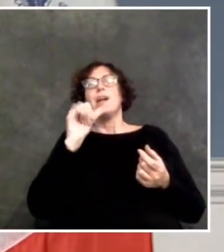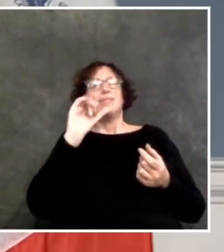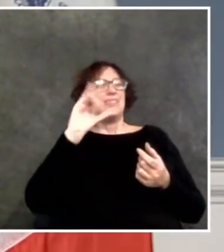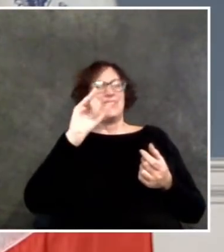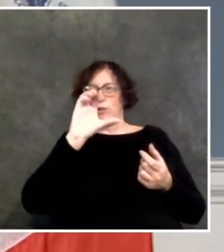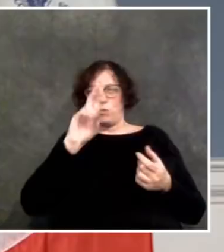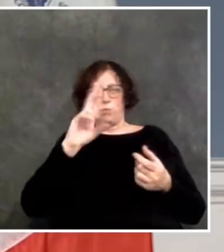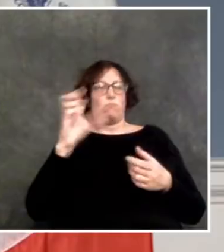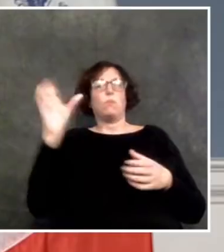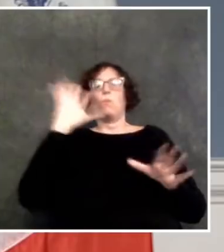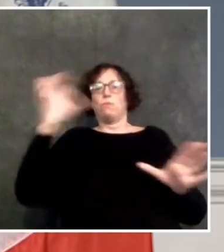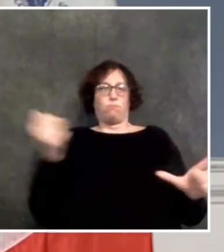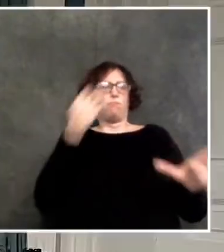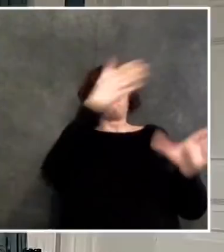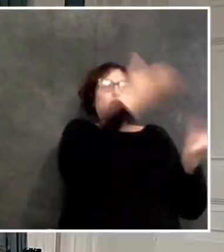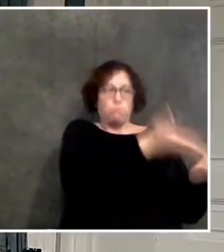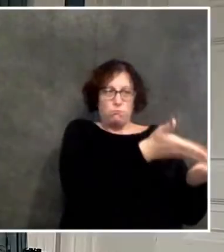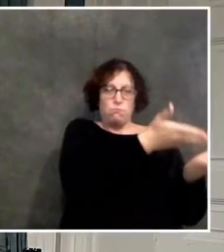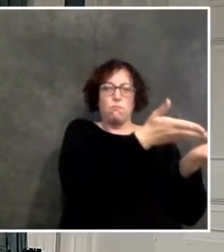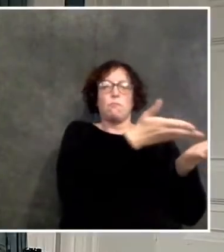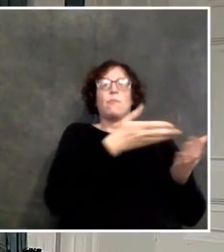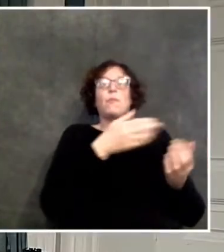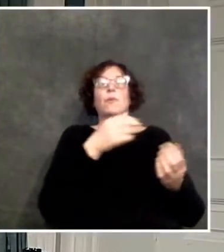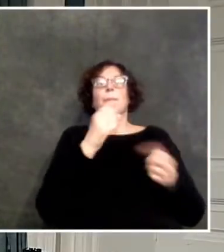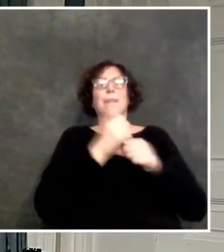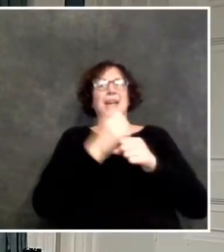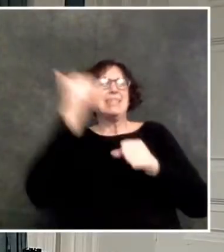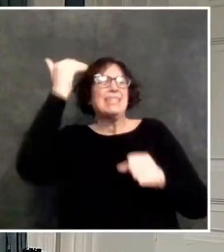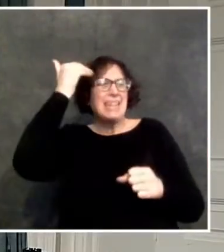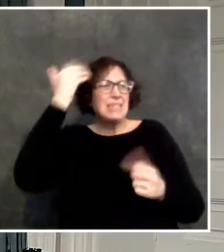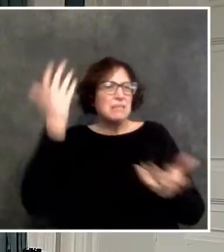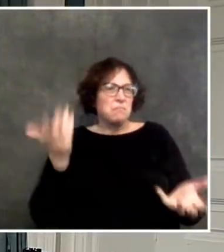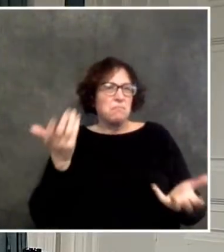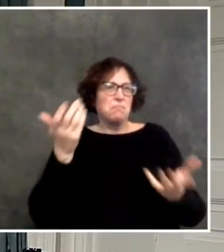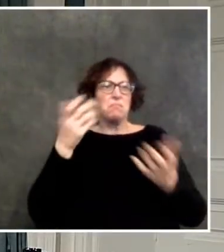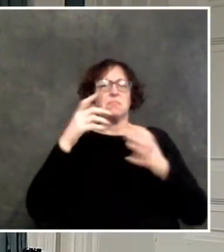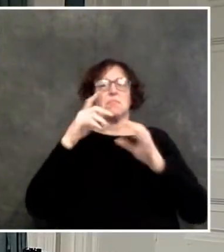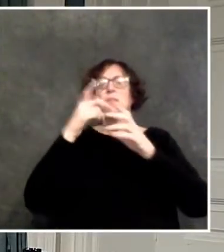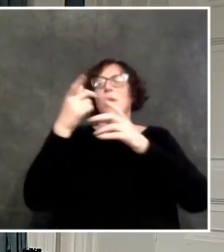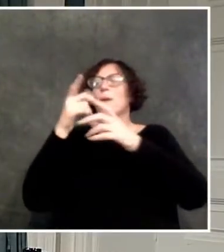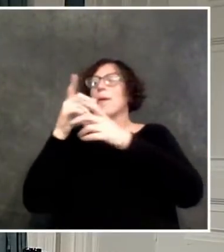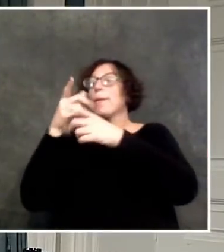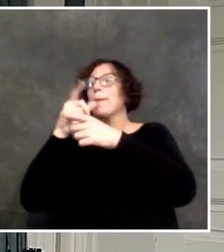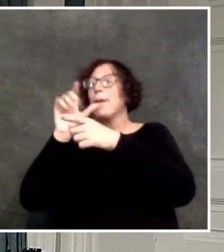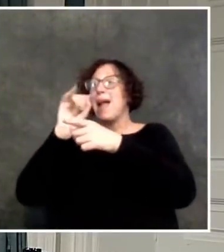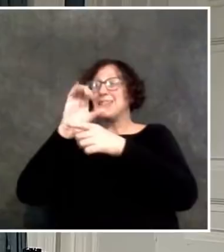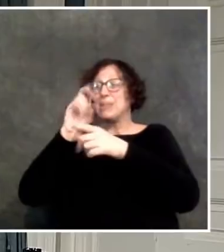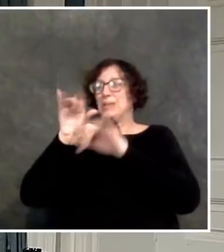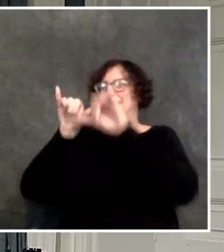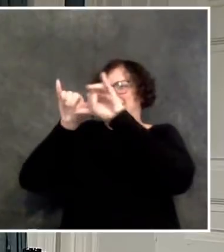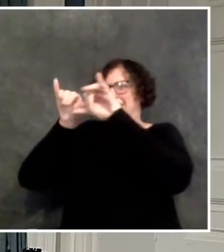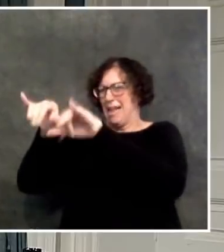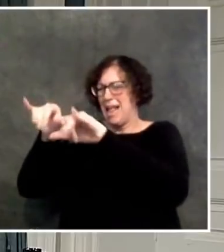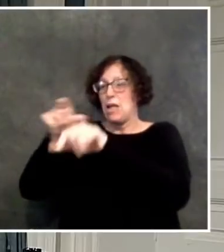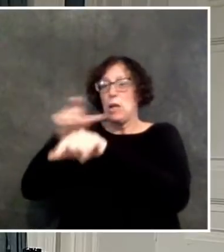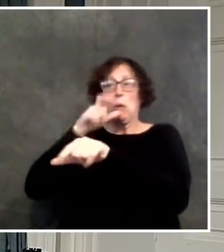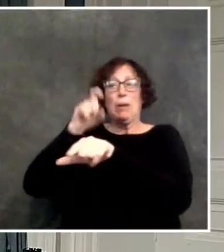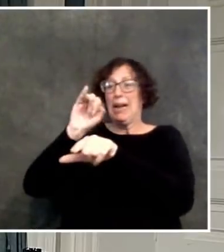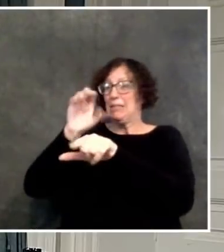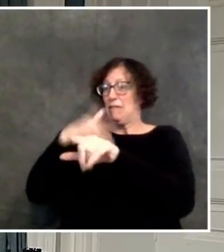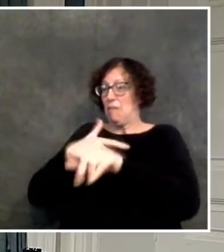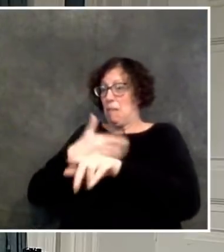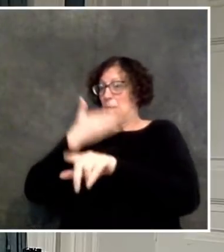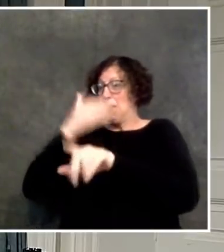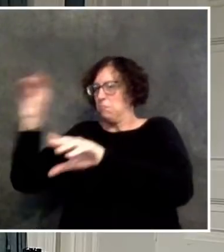Next, we have Shant from the Daily News. Yeah, thank you, Mayor. On the face coverings, just wanted to ask if